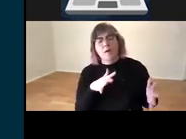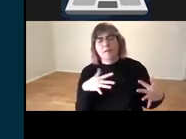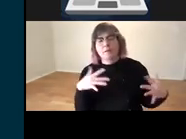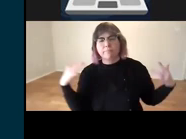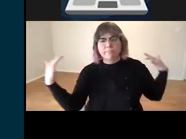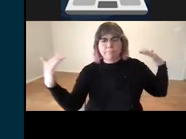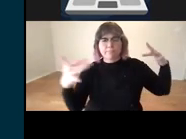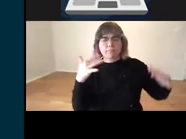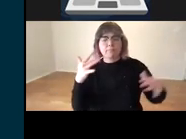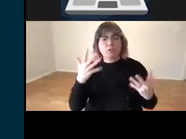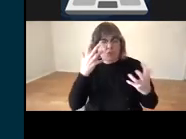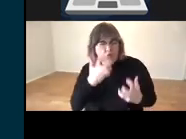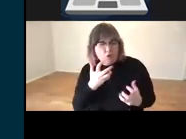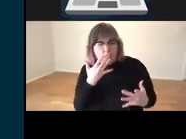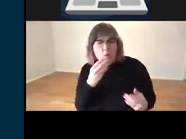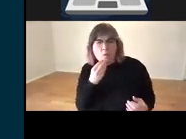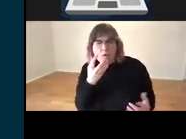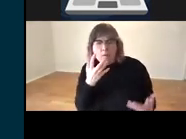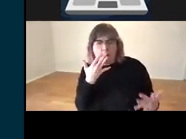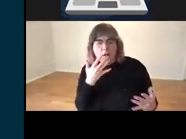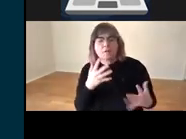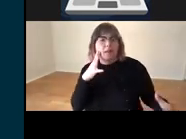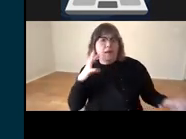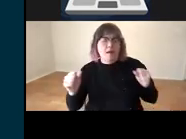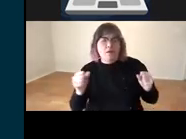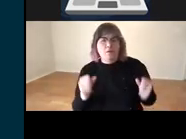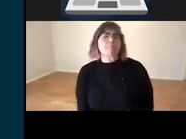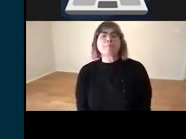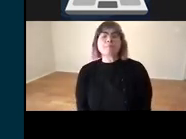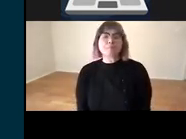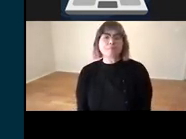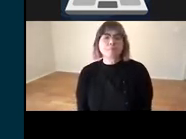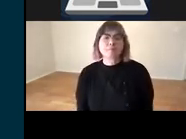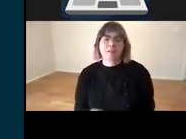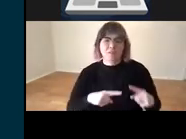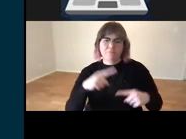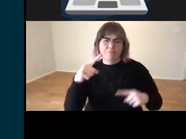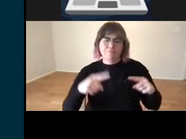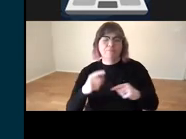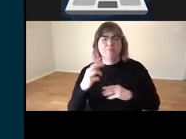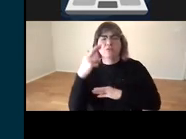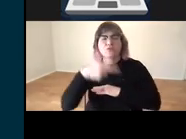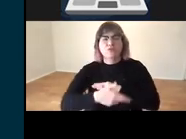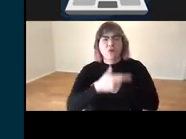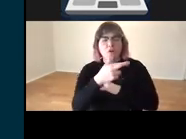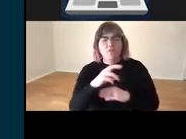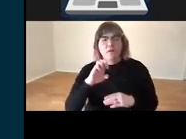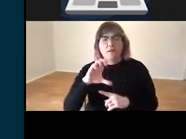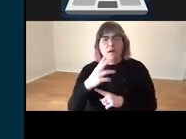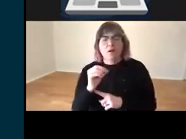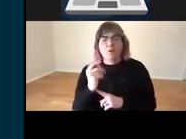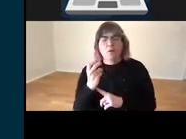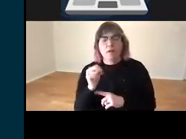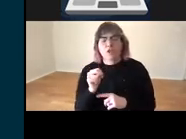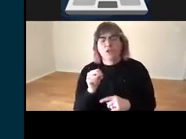the darker colors, the warmer colors, are the louder sounds here. And so this is a variety of dolphin echolocation clicks here, which we'll talk a little